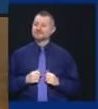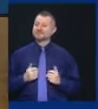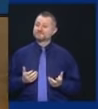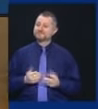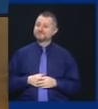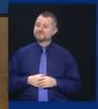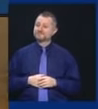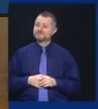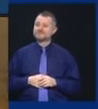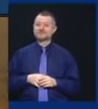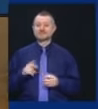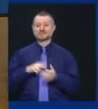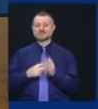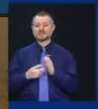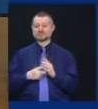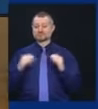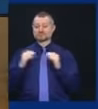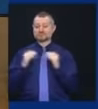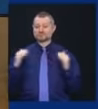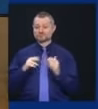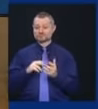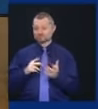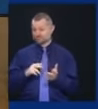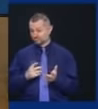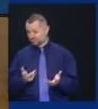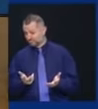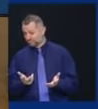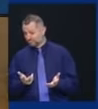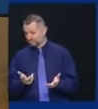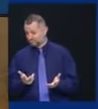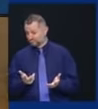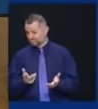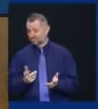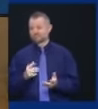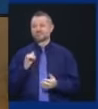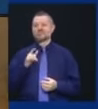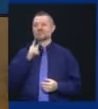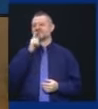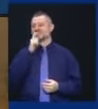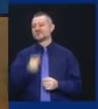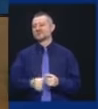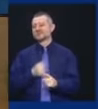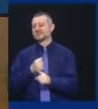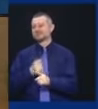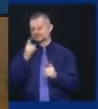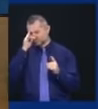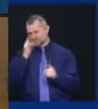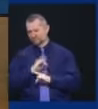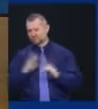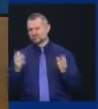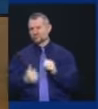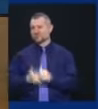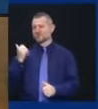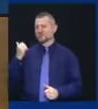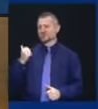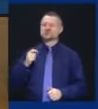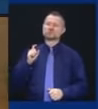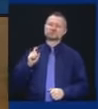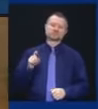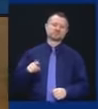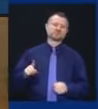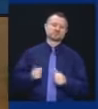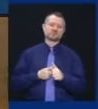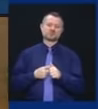Justice says, let those who were afflicted most be the first in receiving